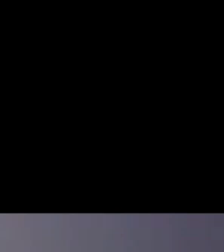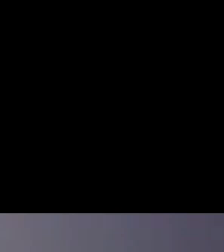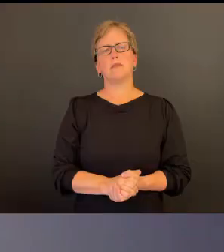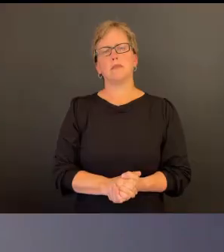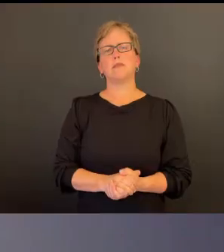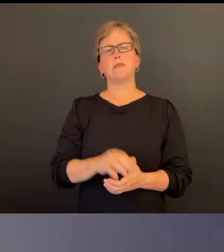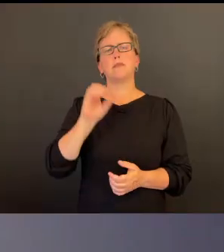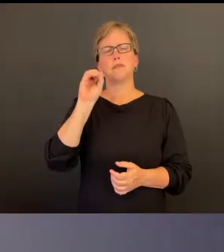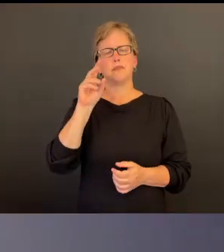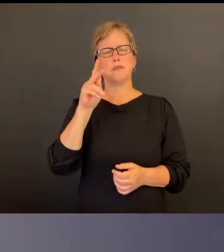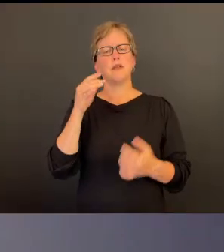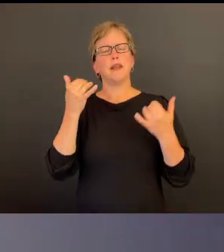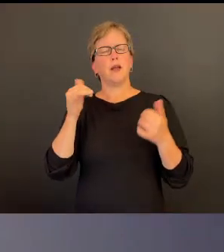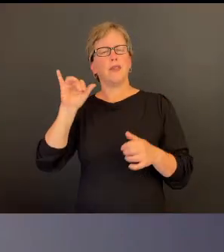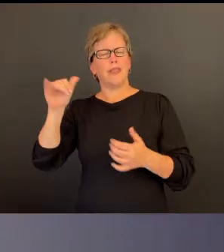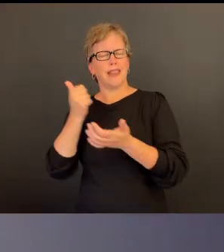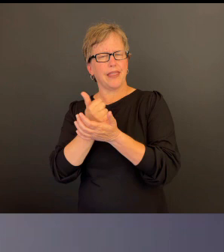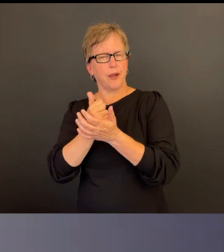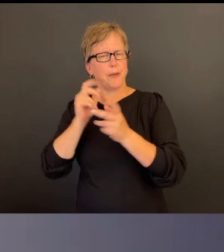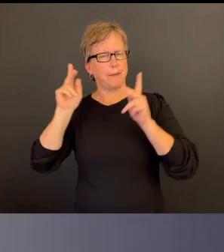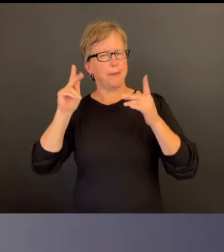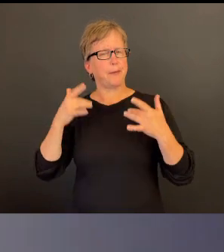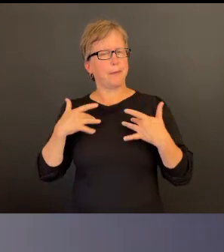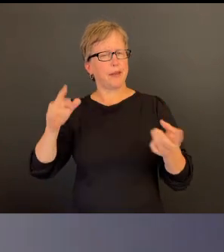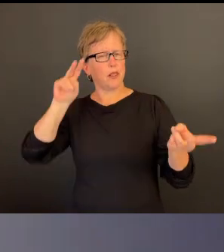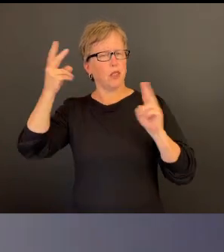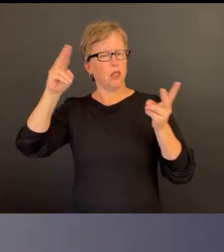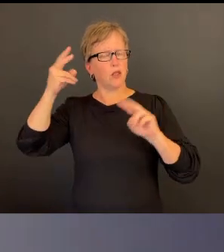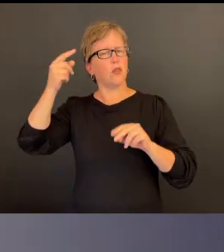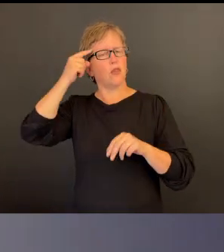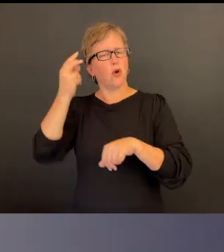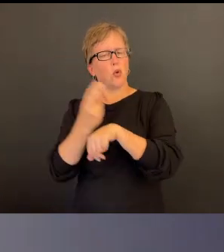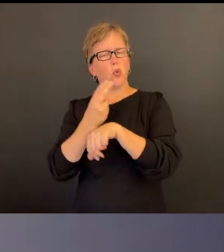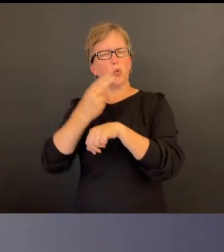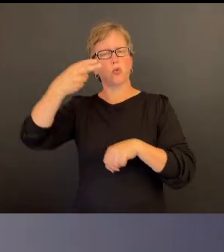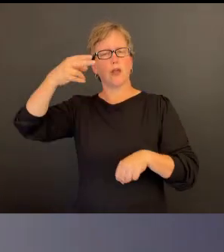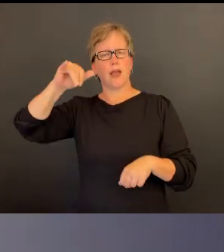addition. Yeah, exactly. So now talking about